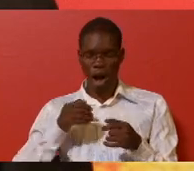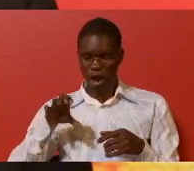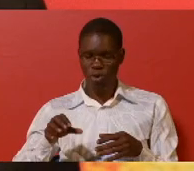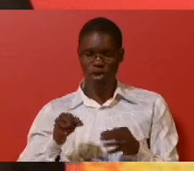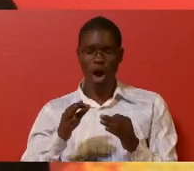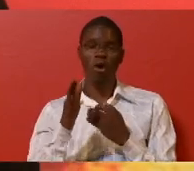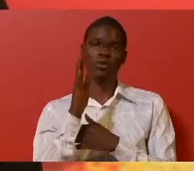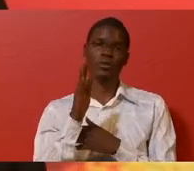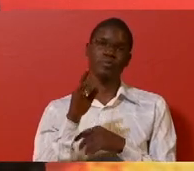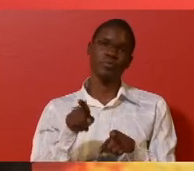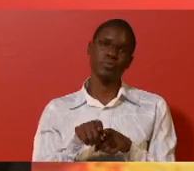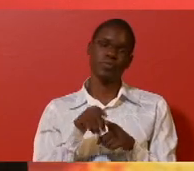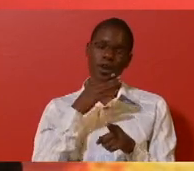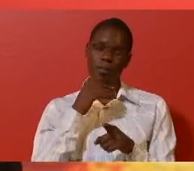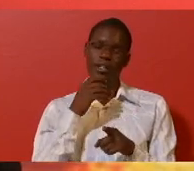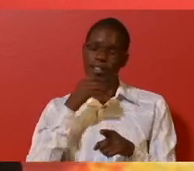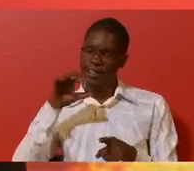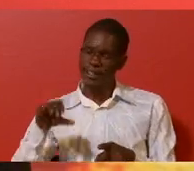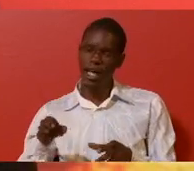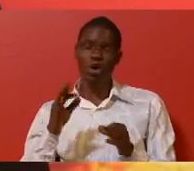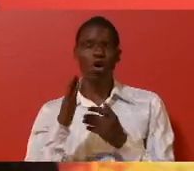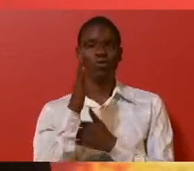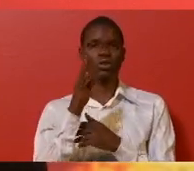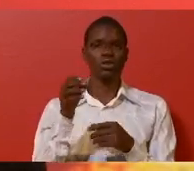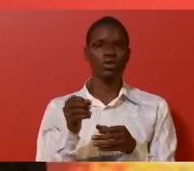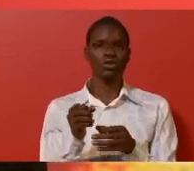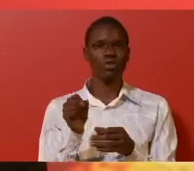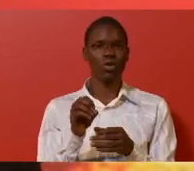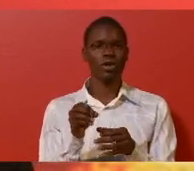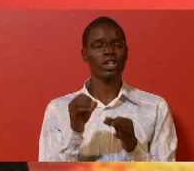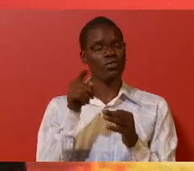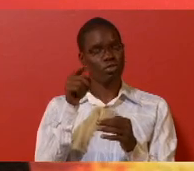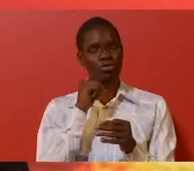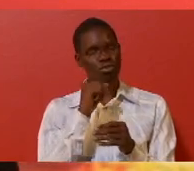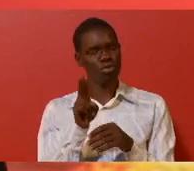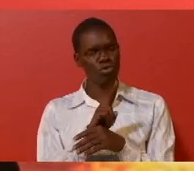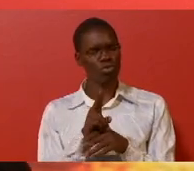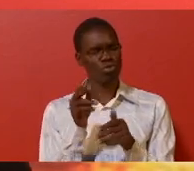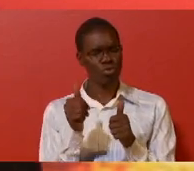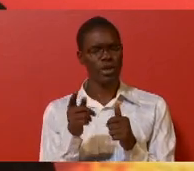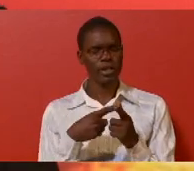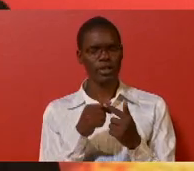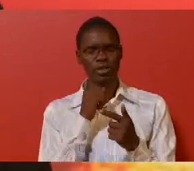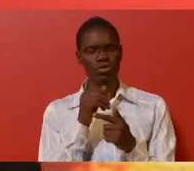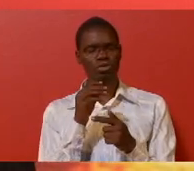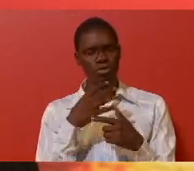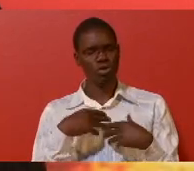sister, the man you're married to, he's a son of God. So if you mistreat God's child, he's not going to be